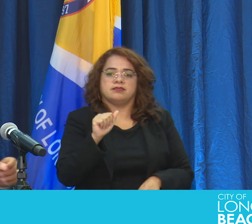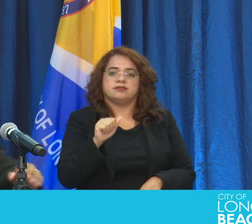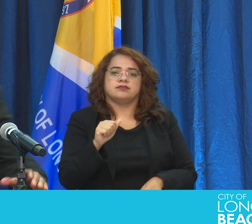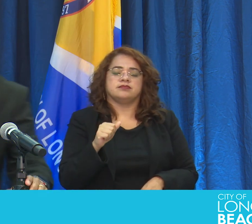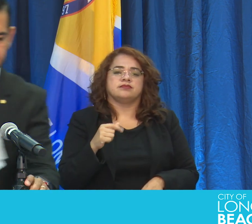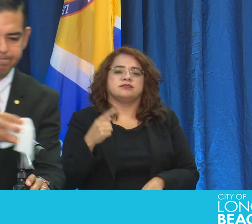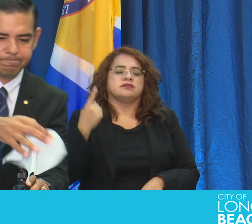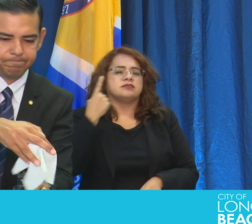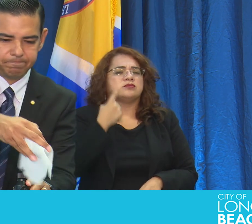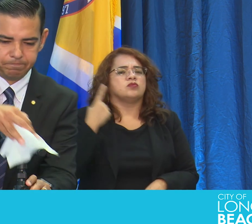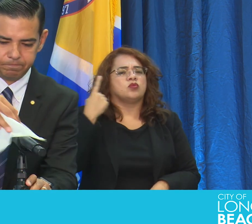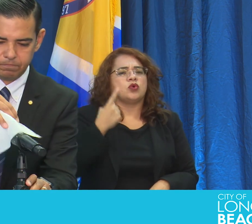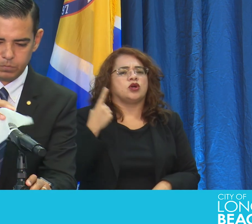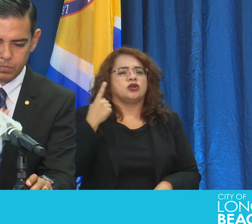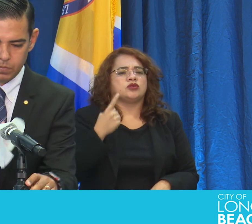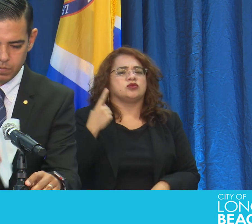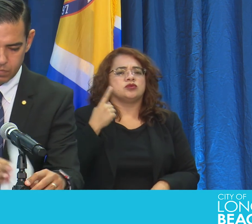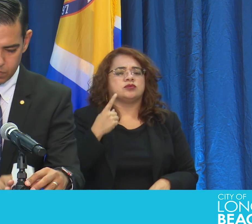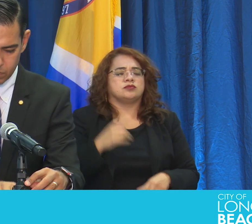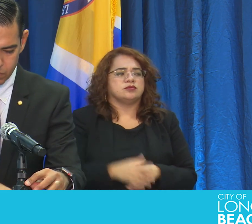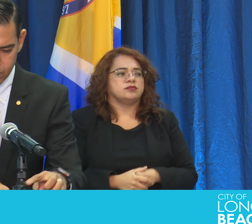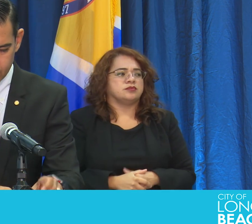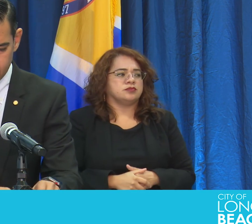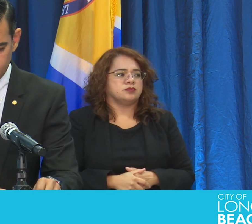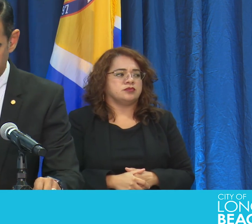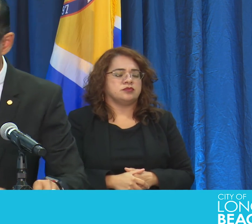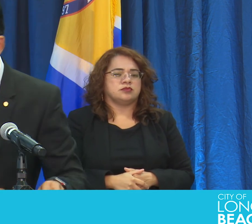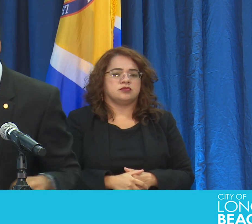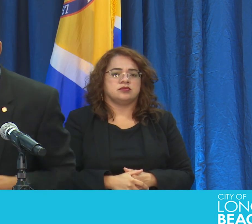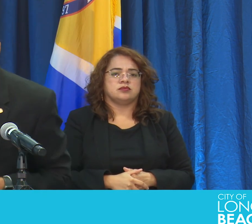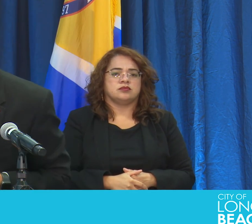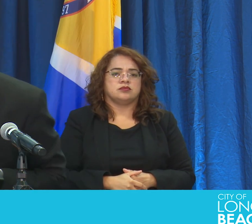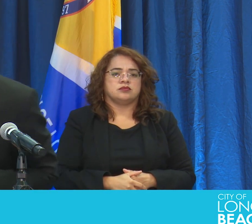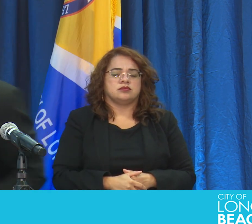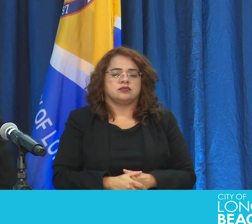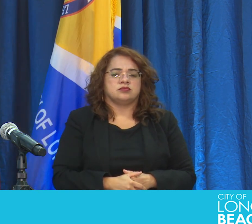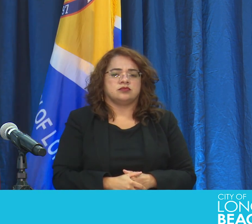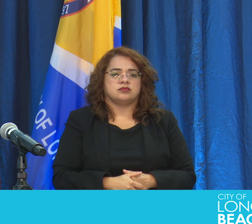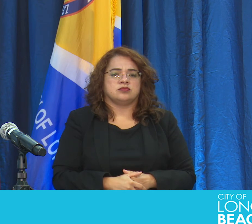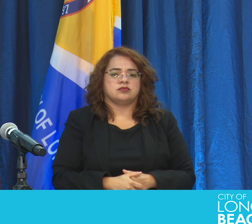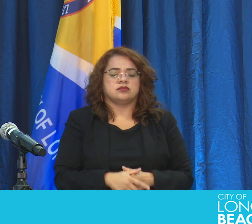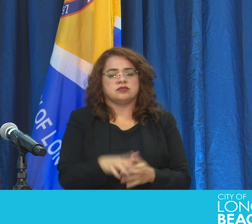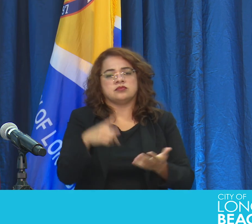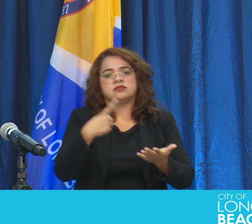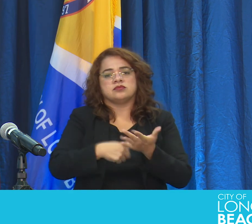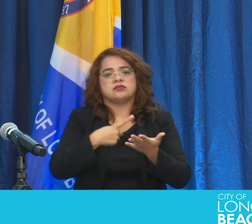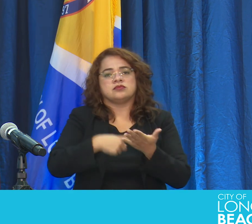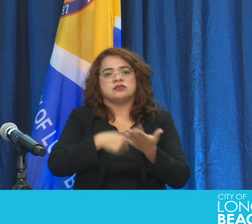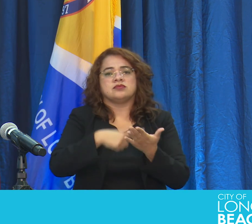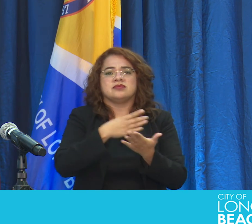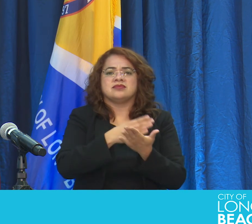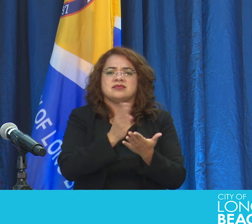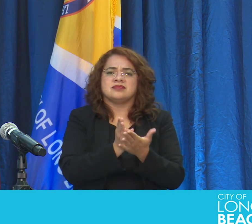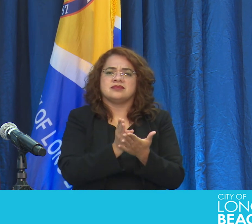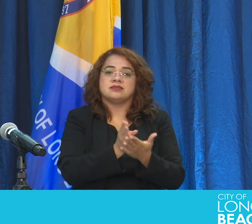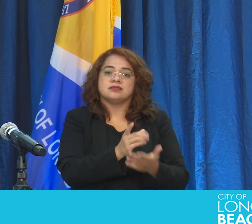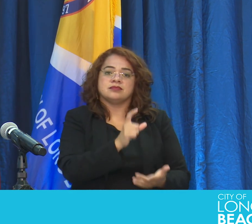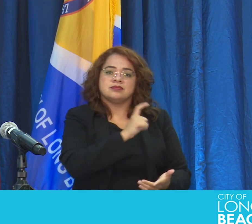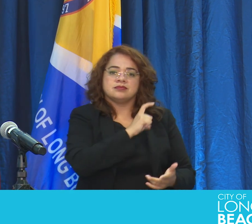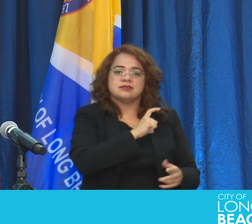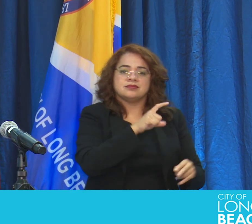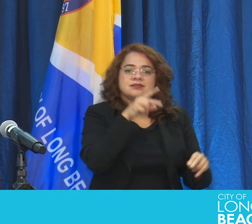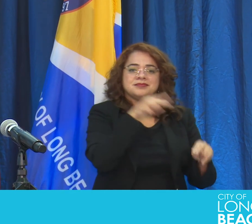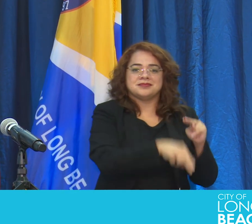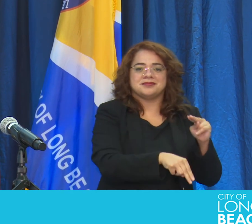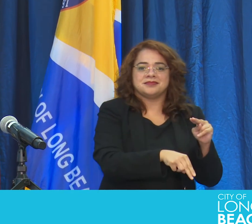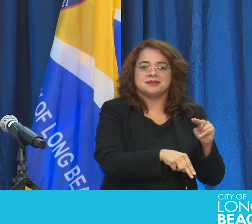I'm wondering whether you can speak a little bit more about the specific amount of funding that's being cut from the police department and what